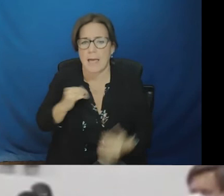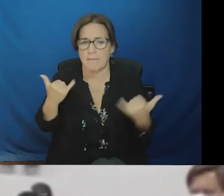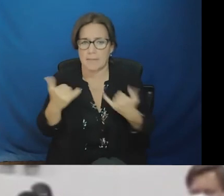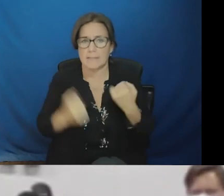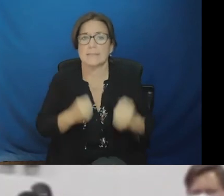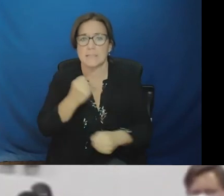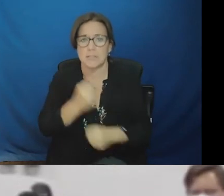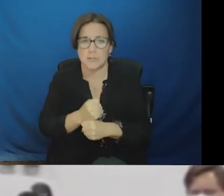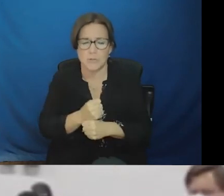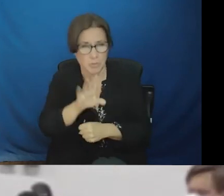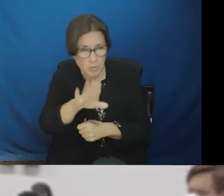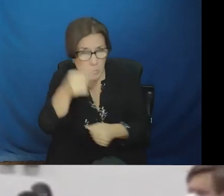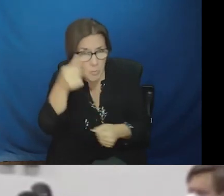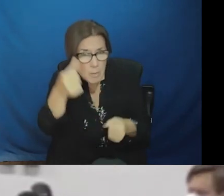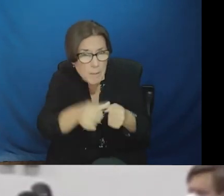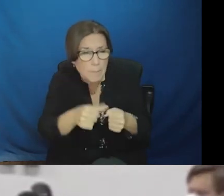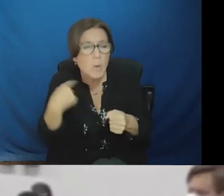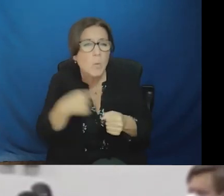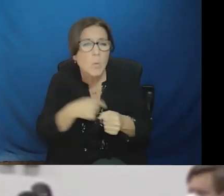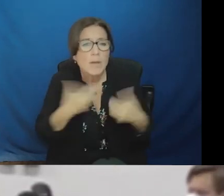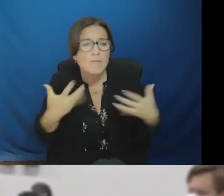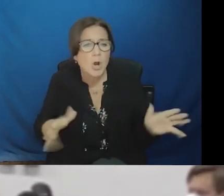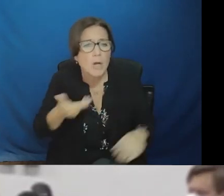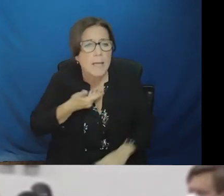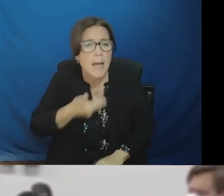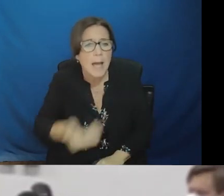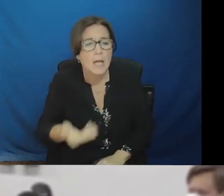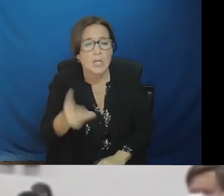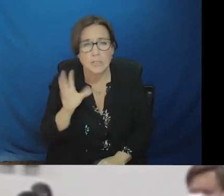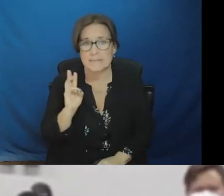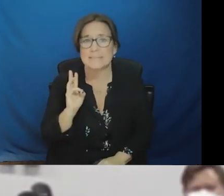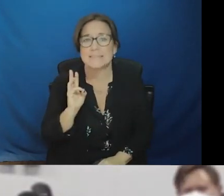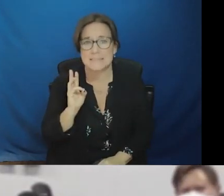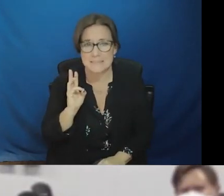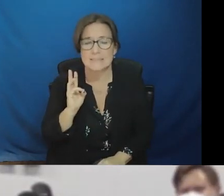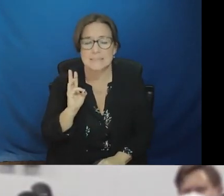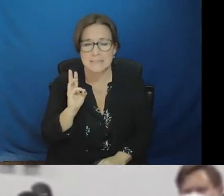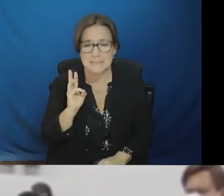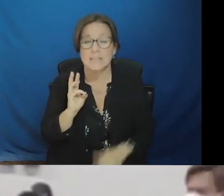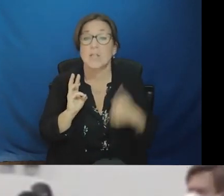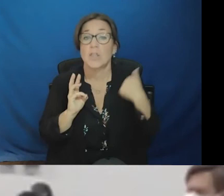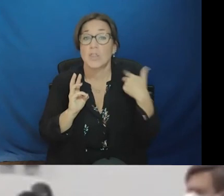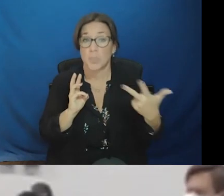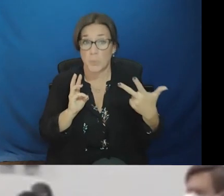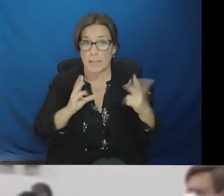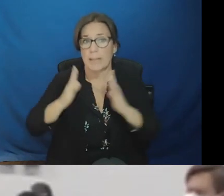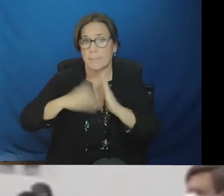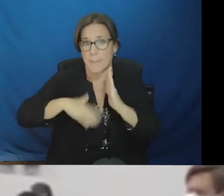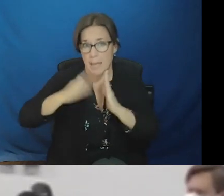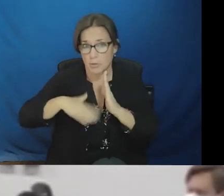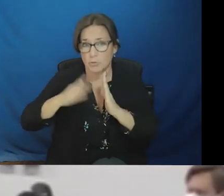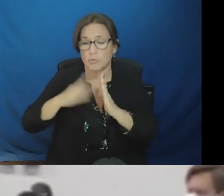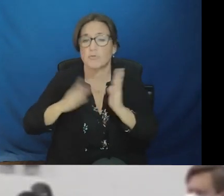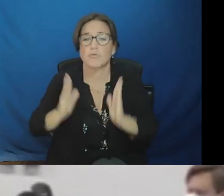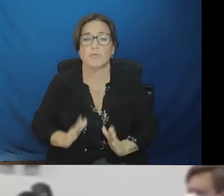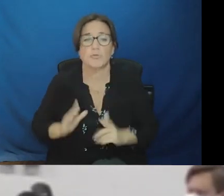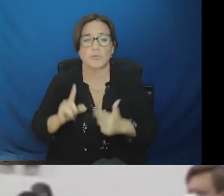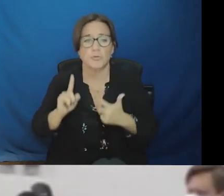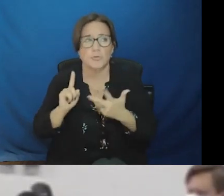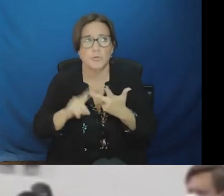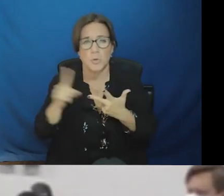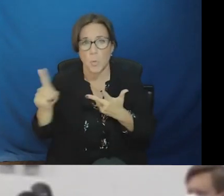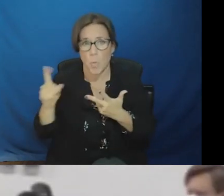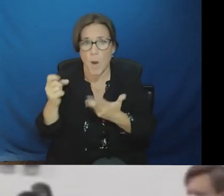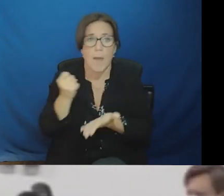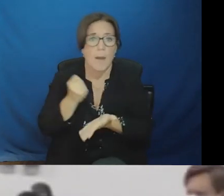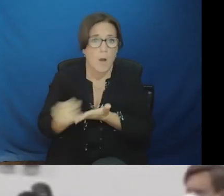remember, we hired 6. Okay, so they were 3 painters, I think, and carpenter,